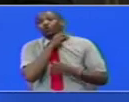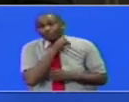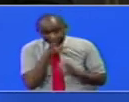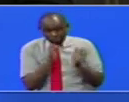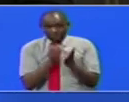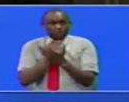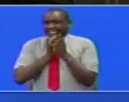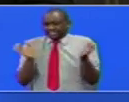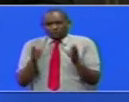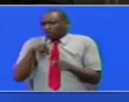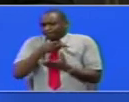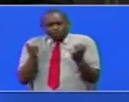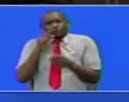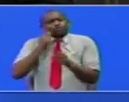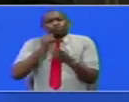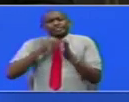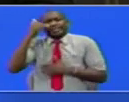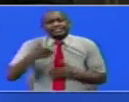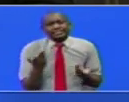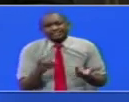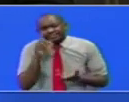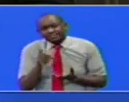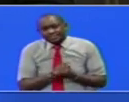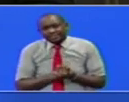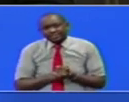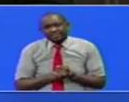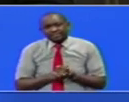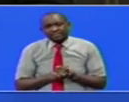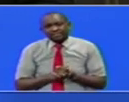the Auditor General? What next?